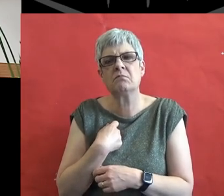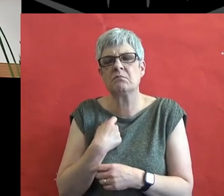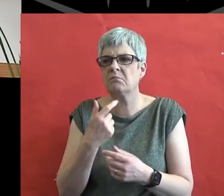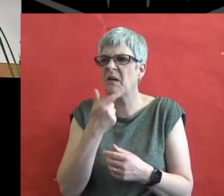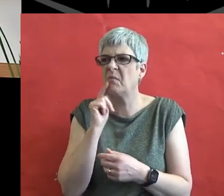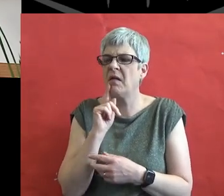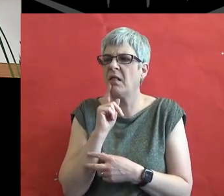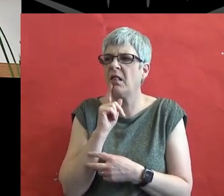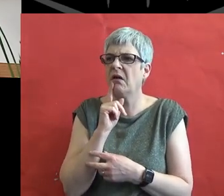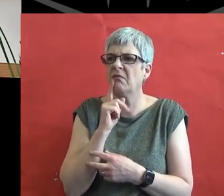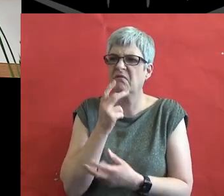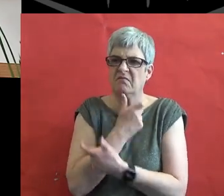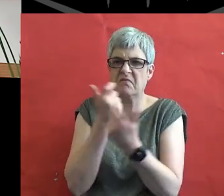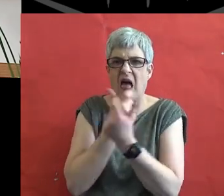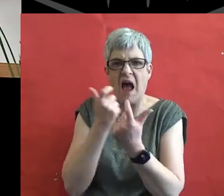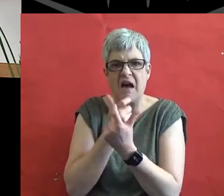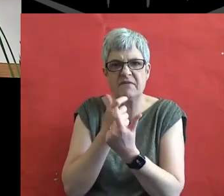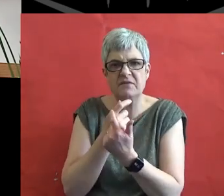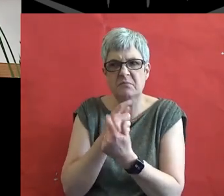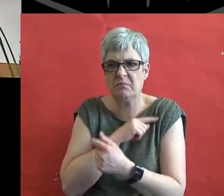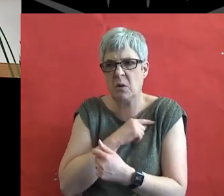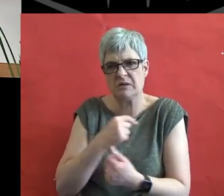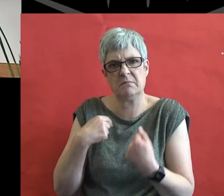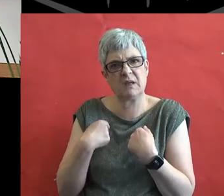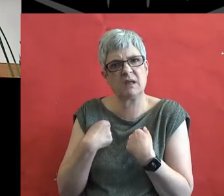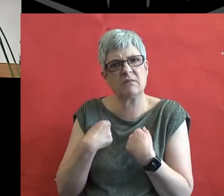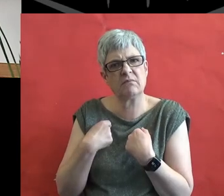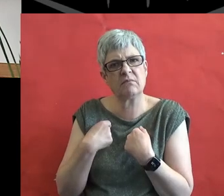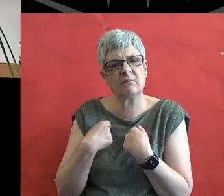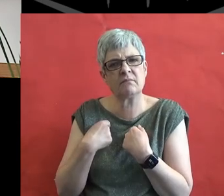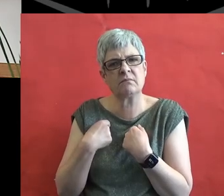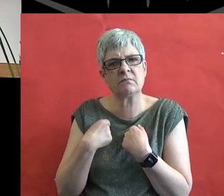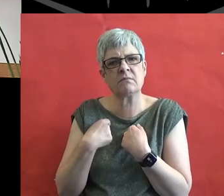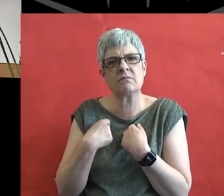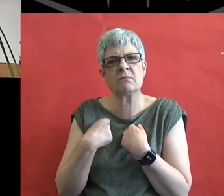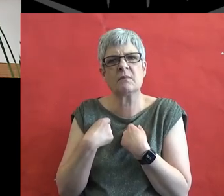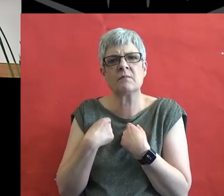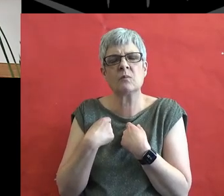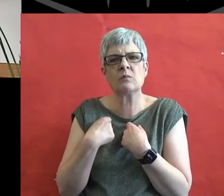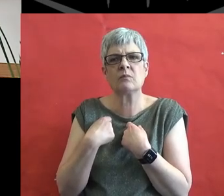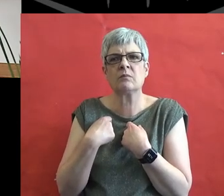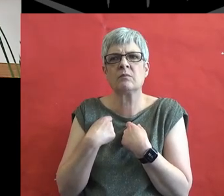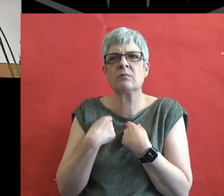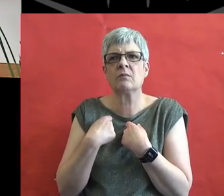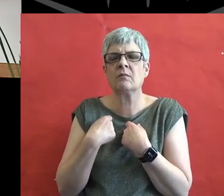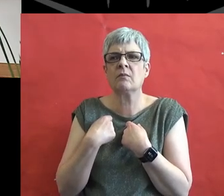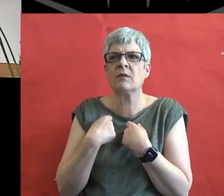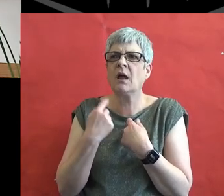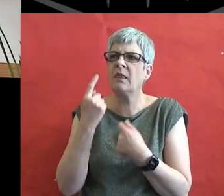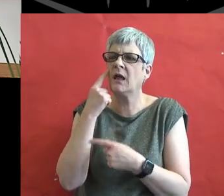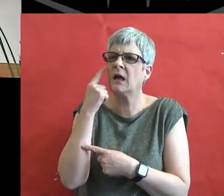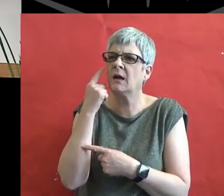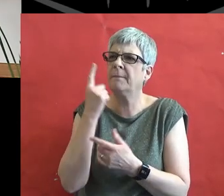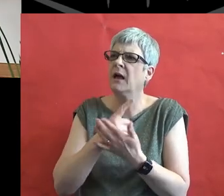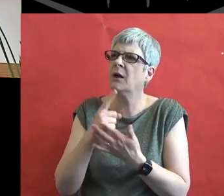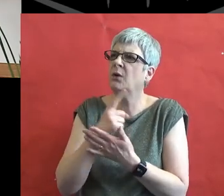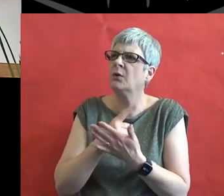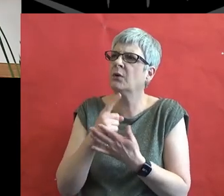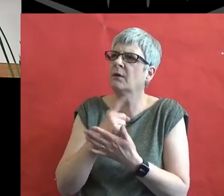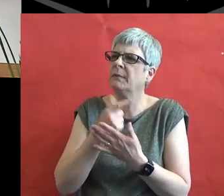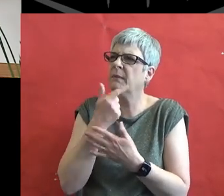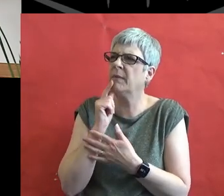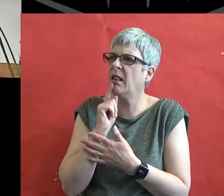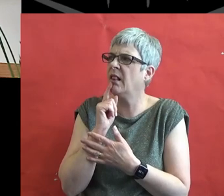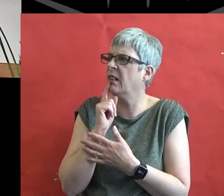Folks who have had a laugh at our expense. You think of folks who